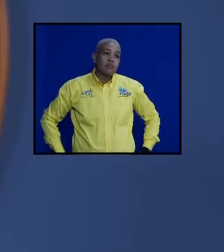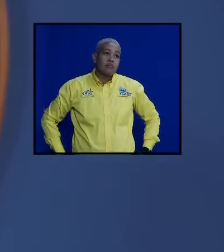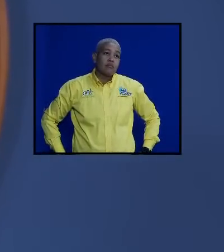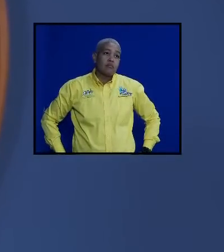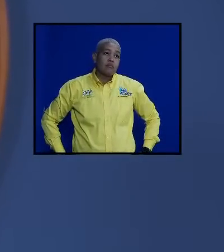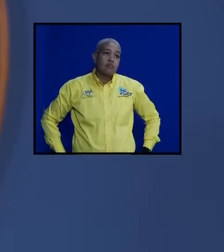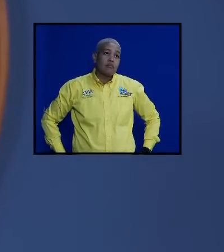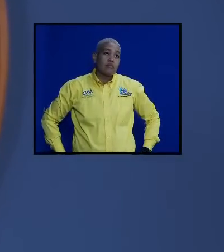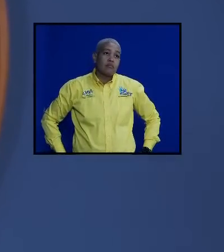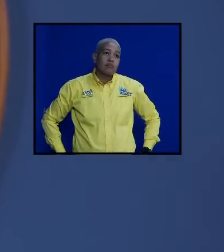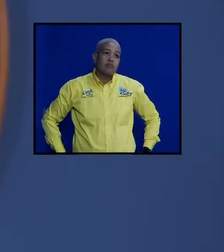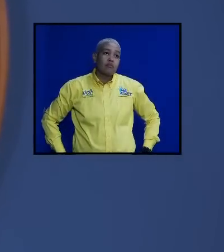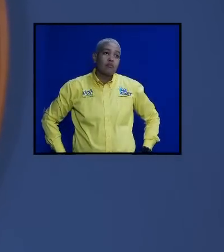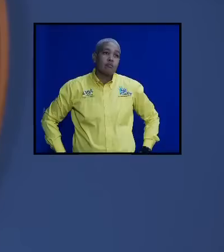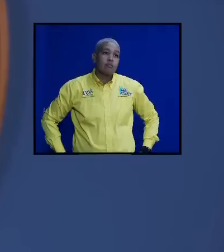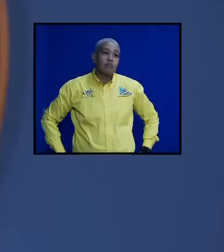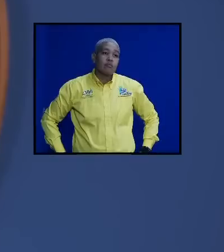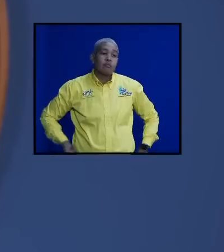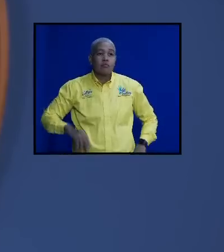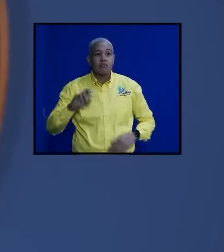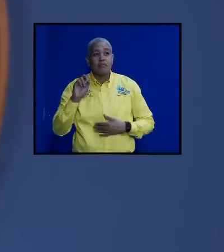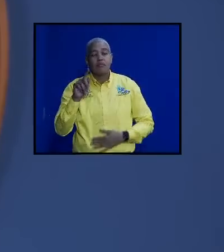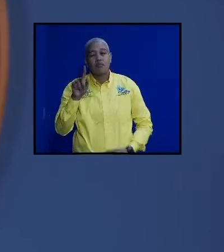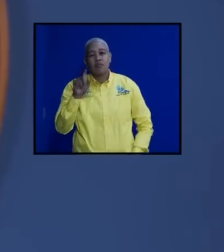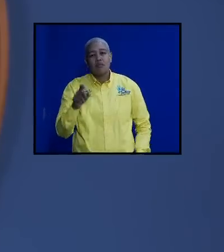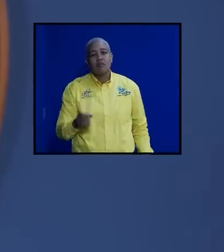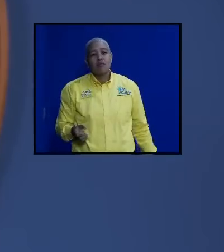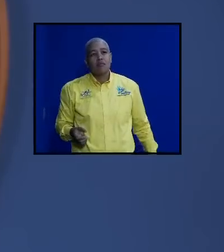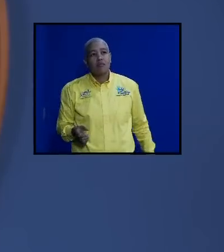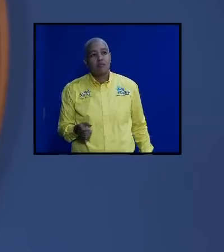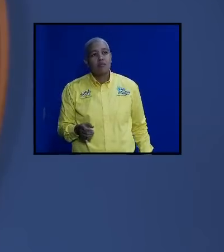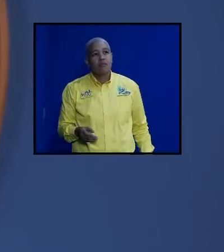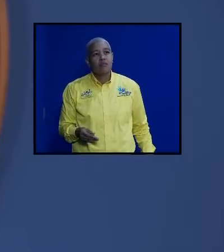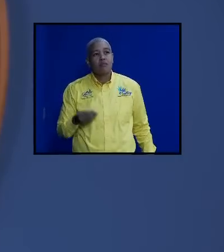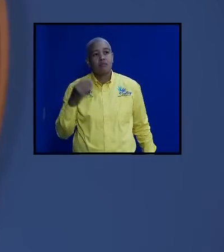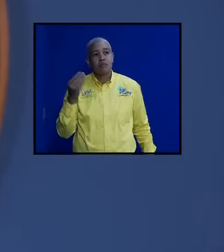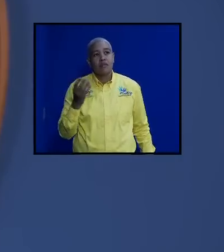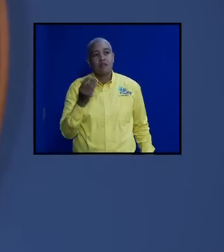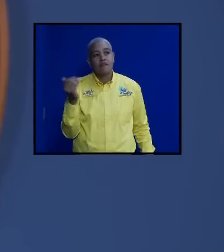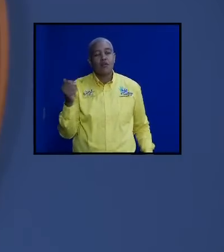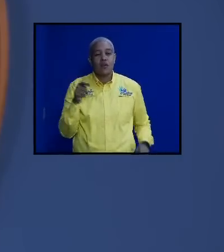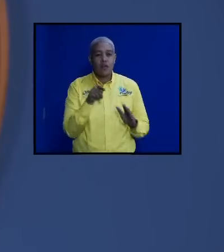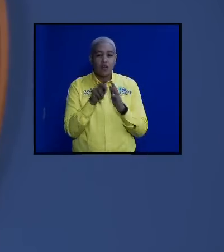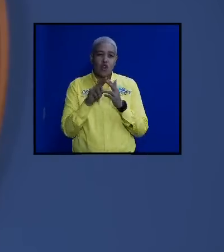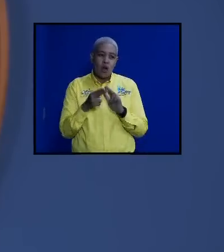Okay, so you had asked about, so I'll give you a couple of figures.